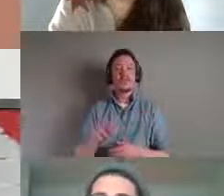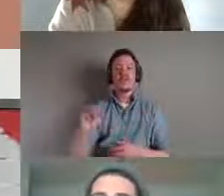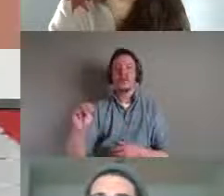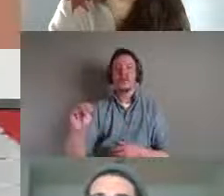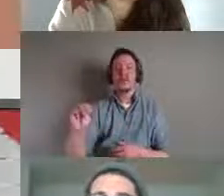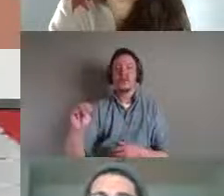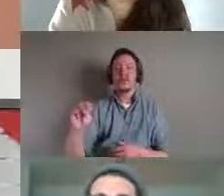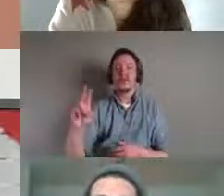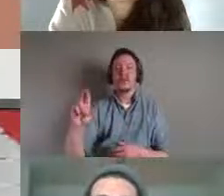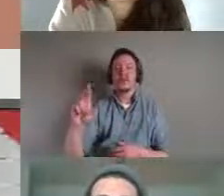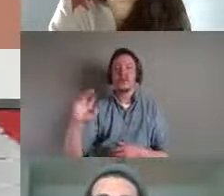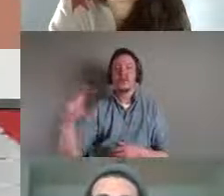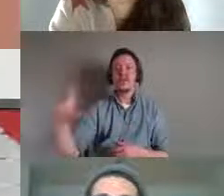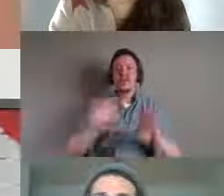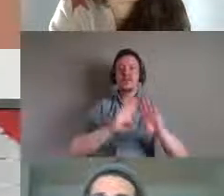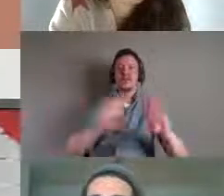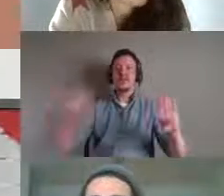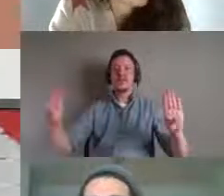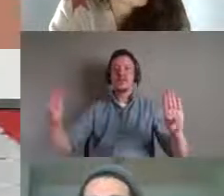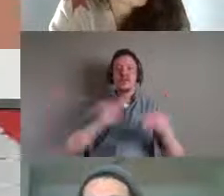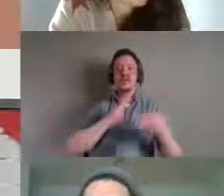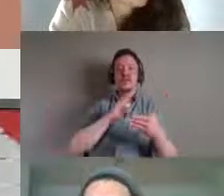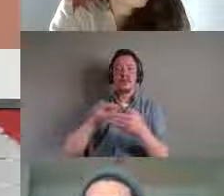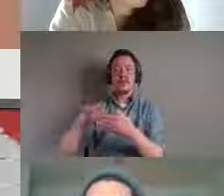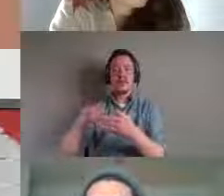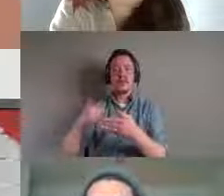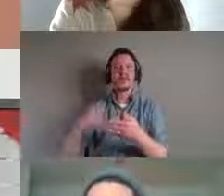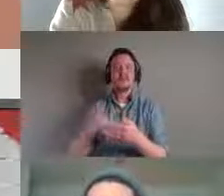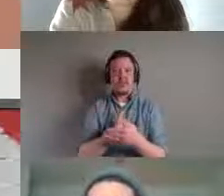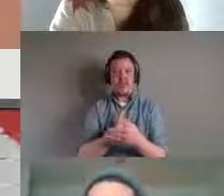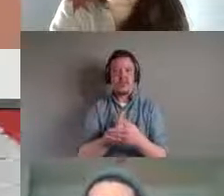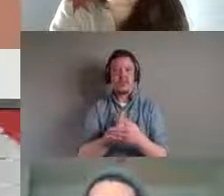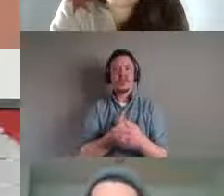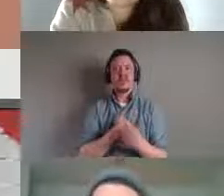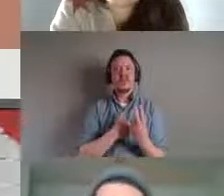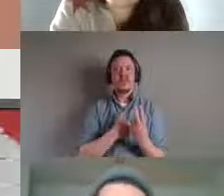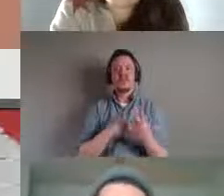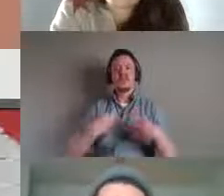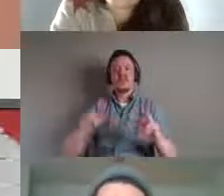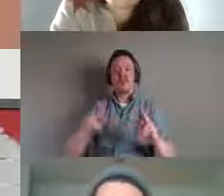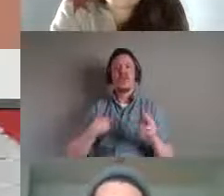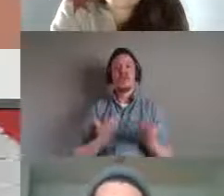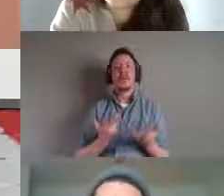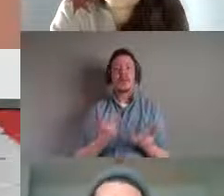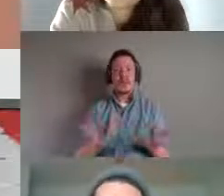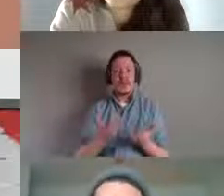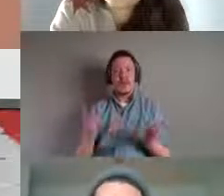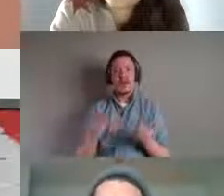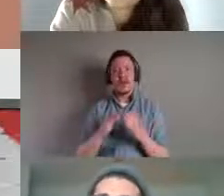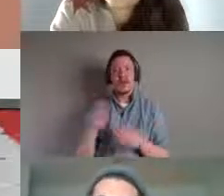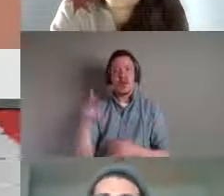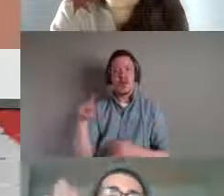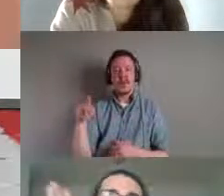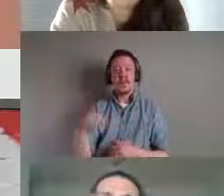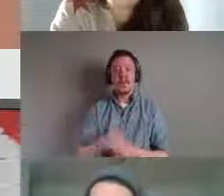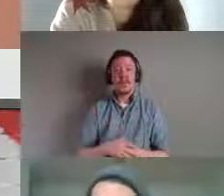is what I oversee. We are one of the two entities that permits murals in the city of Portland. So